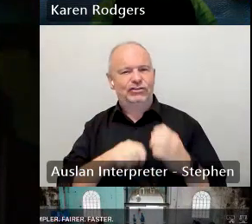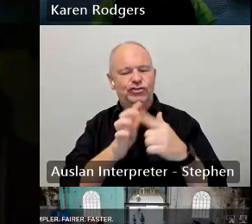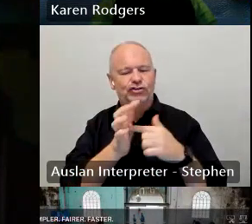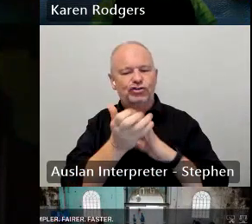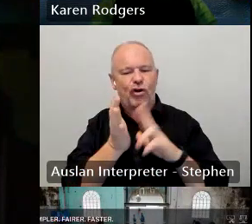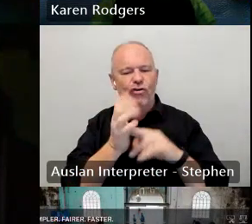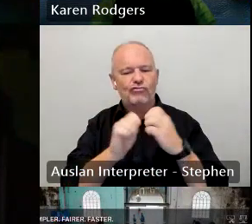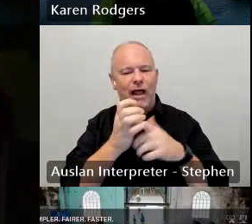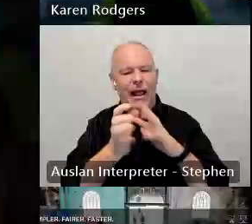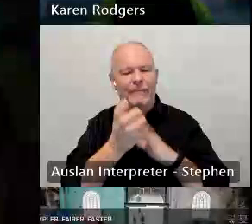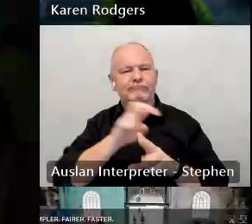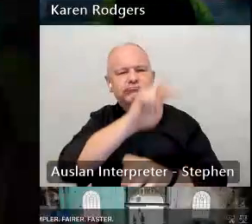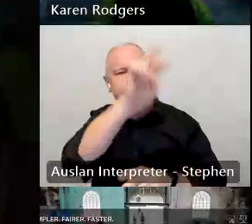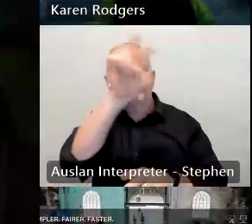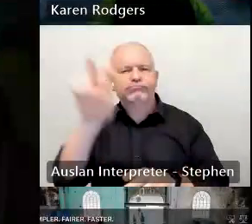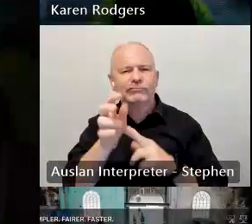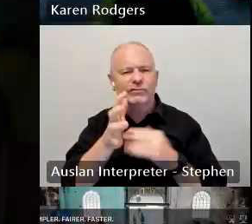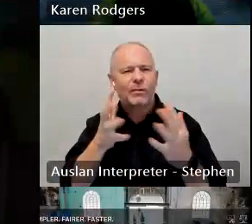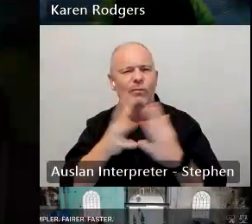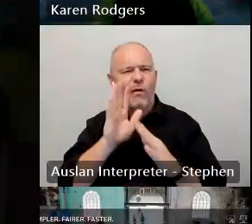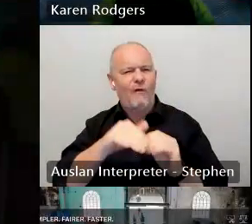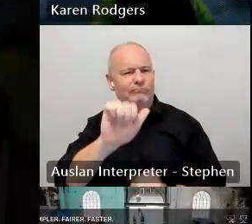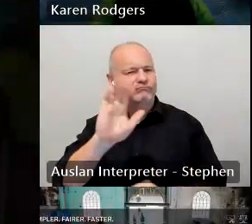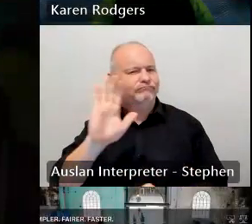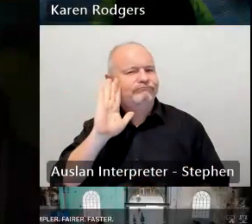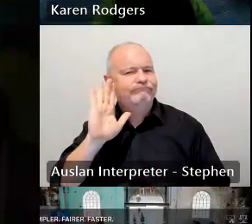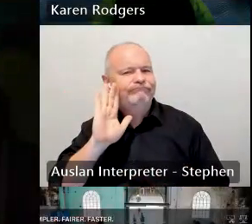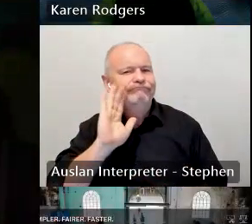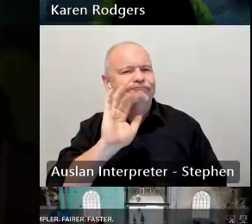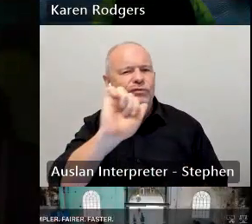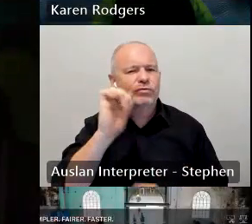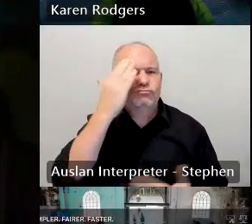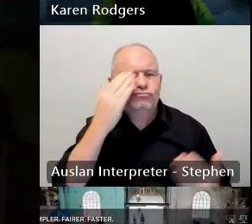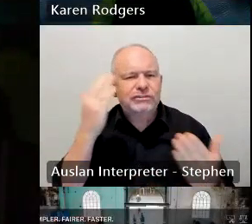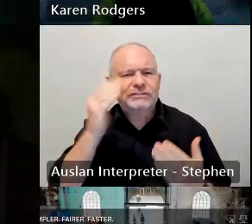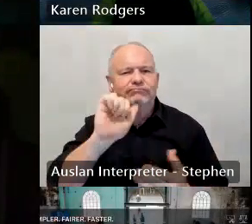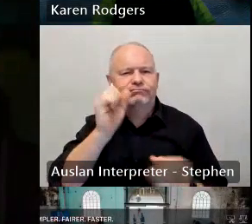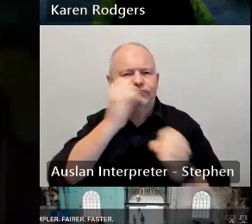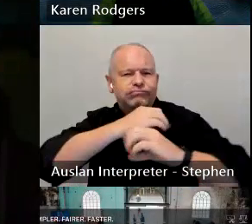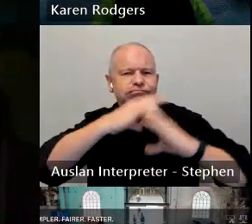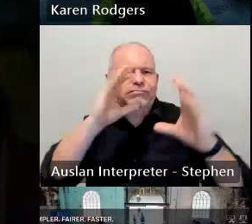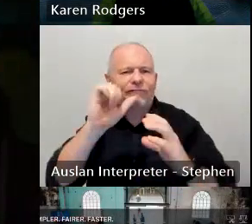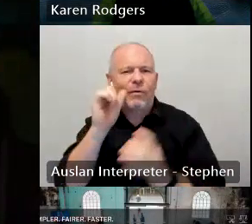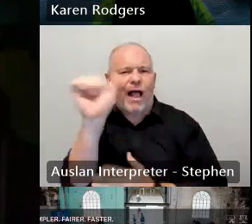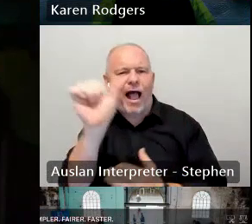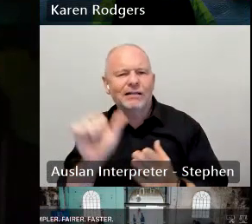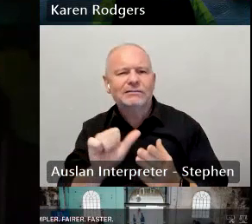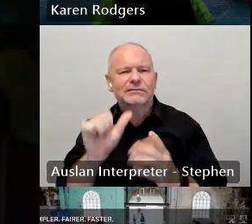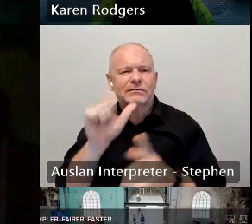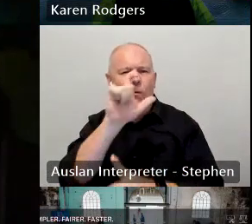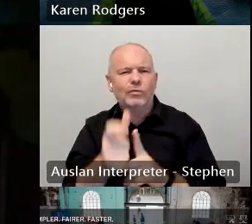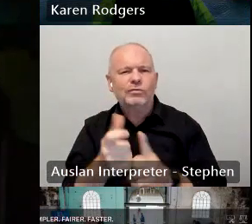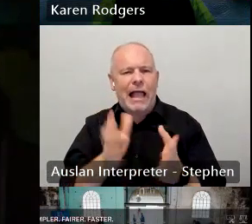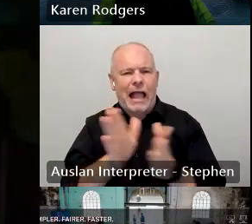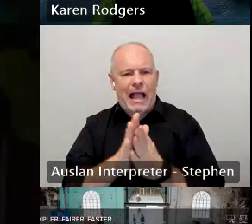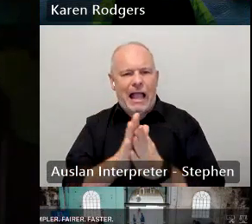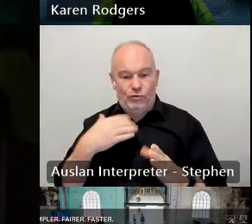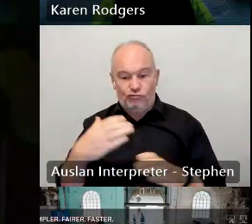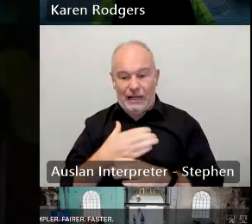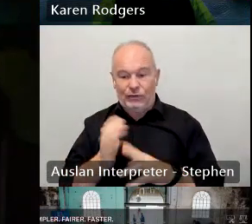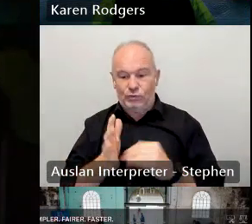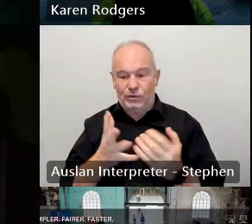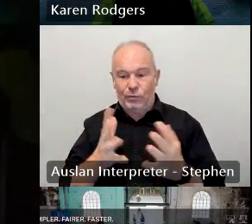hear directly from the sector about your aspirations for arts and culture and how we at Create New South Wales can improve the